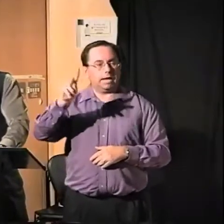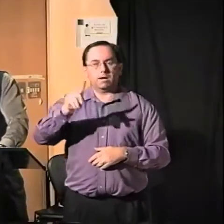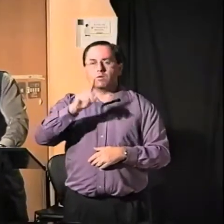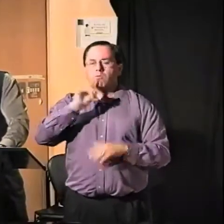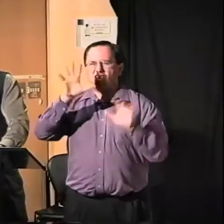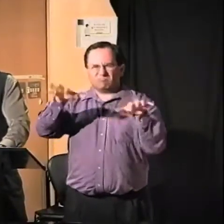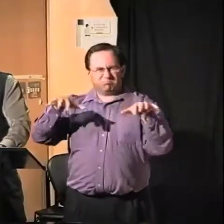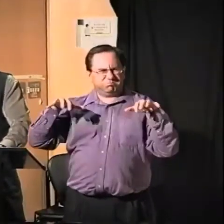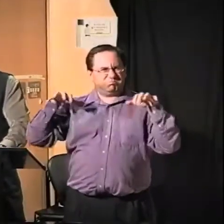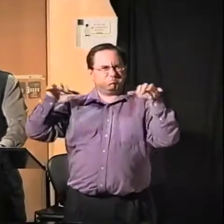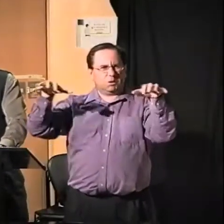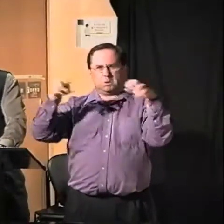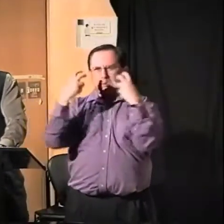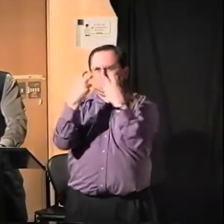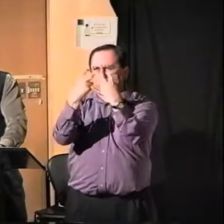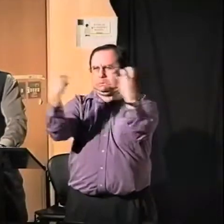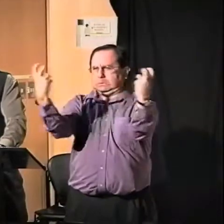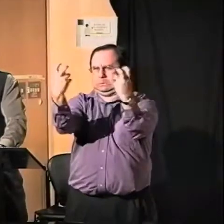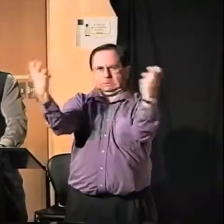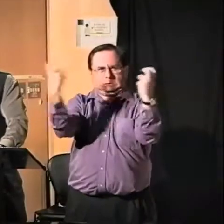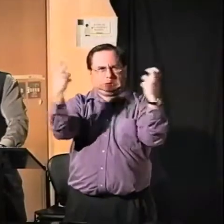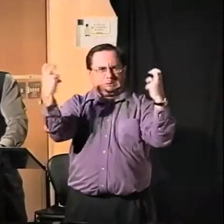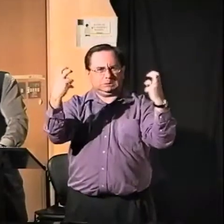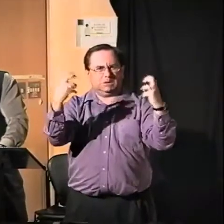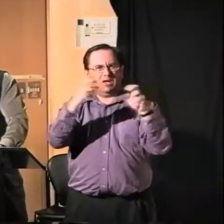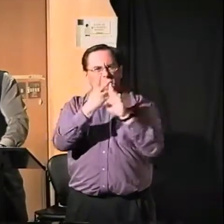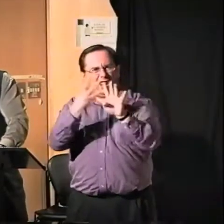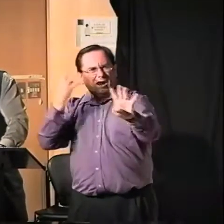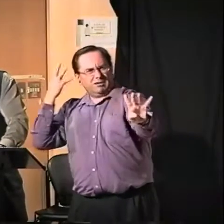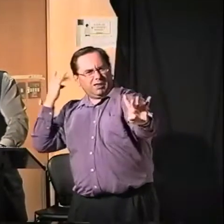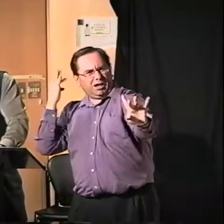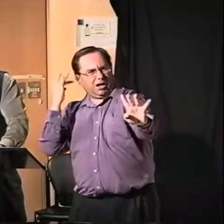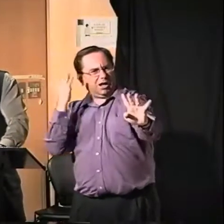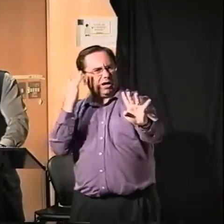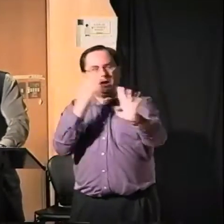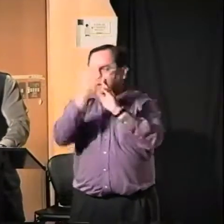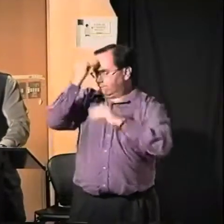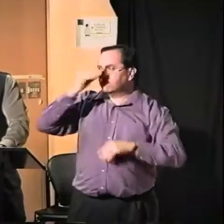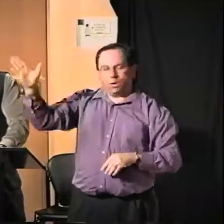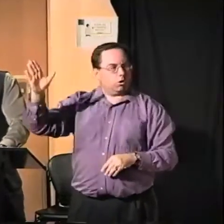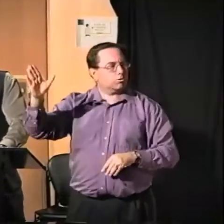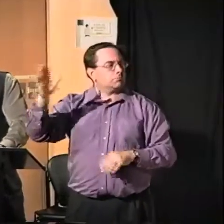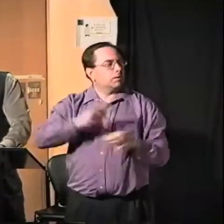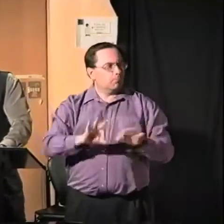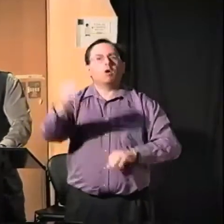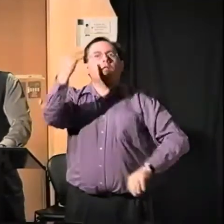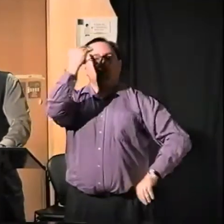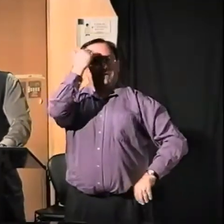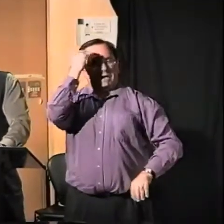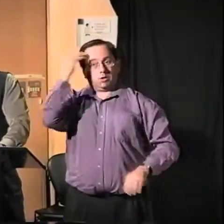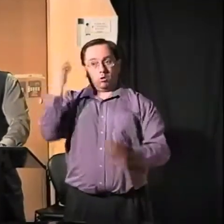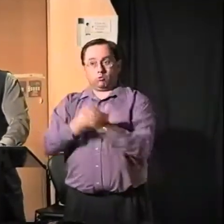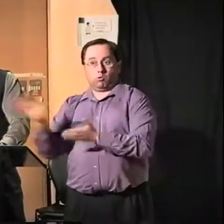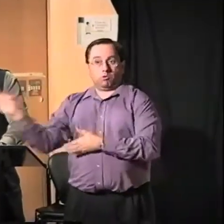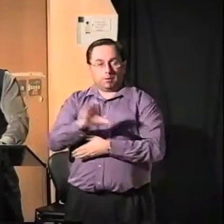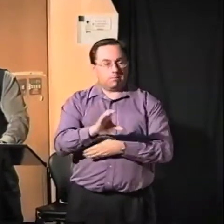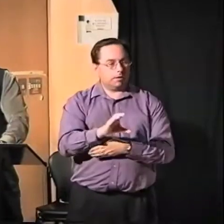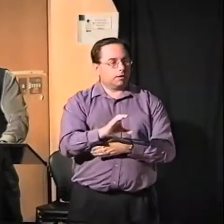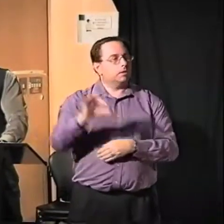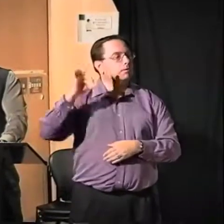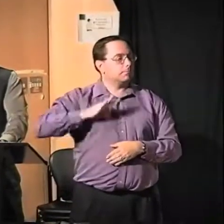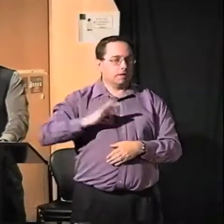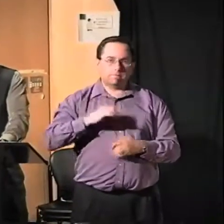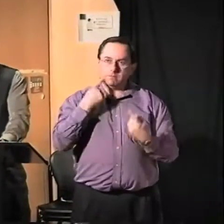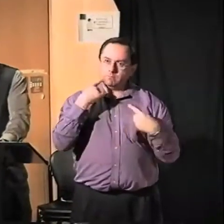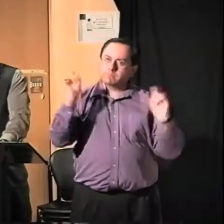filled with people practically running in to fill the seats. I think that it's pretty important they know the fruits of the seeds they